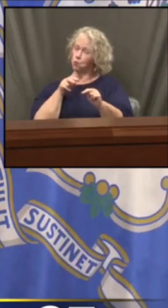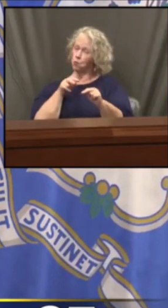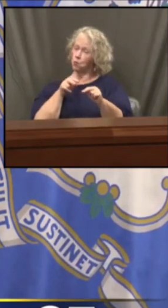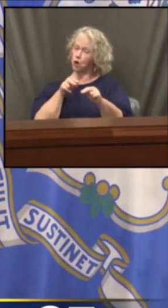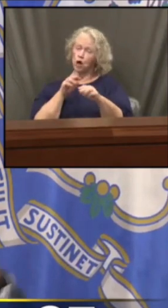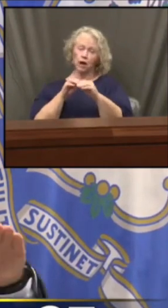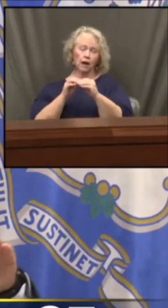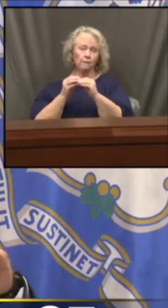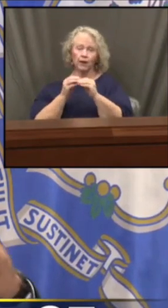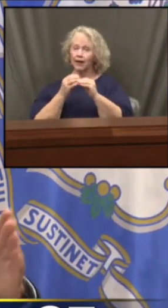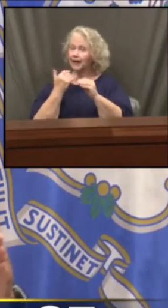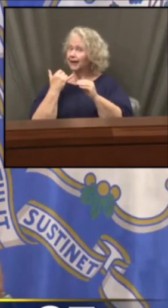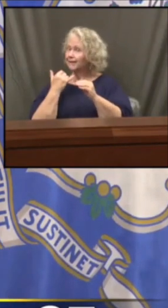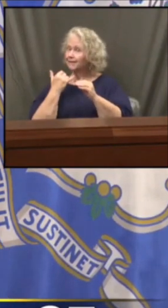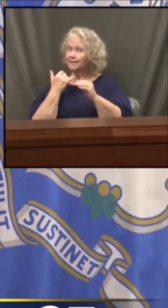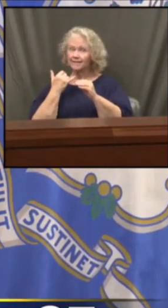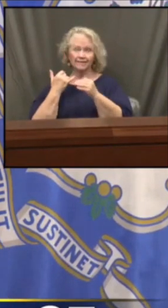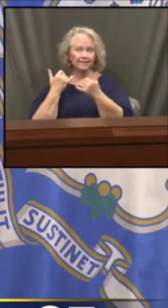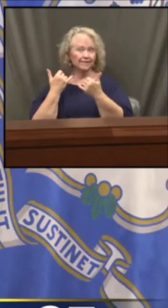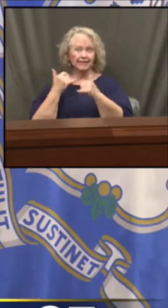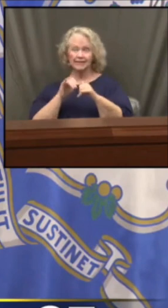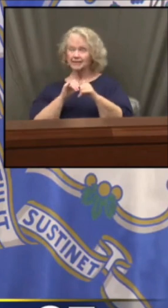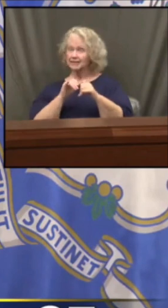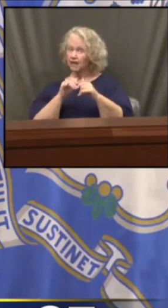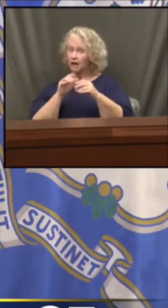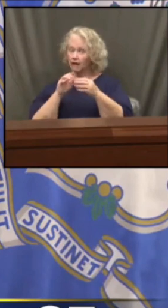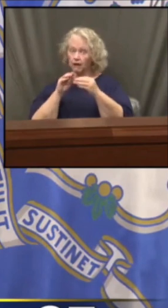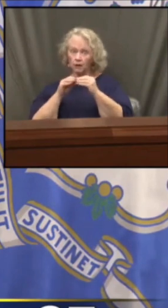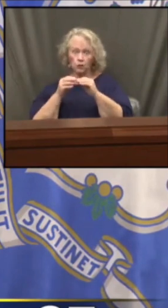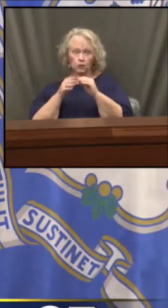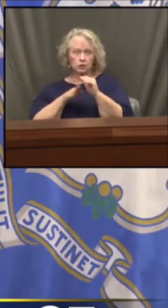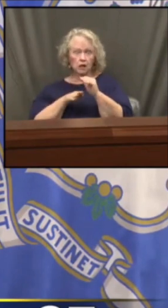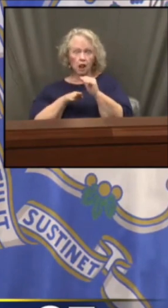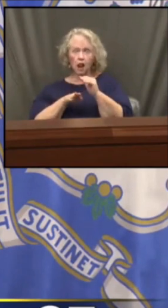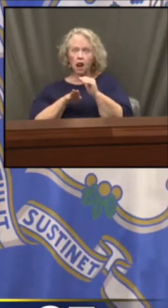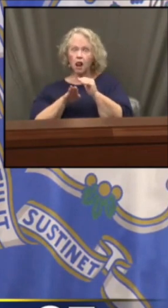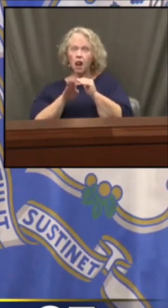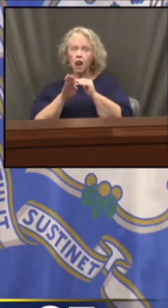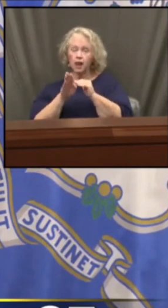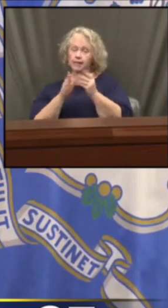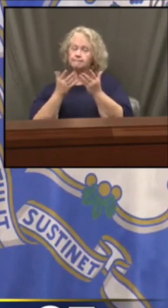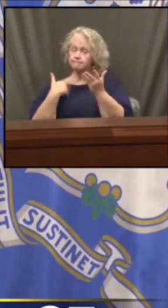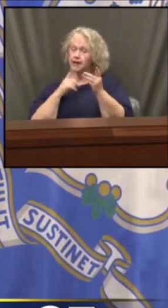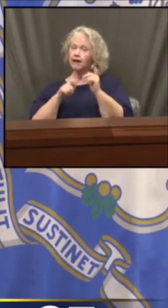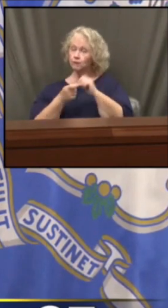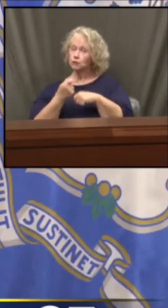we find that we don't continue to have a flattening in the curve, that things are going up, it could change.